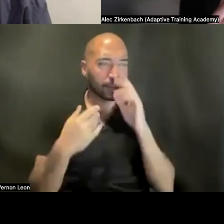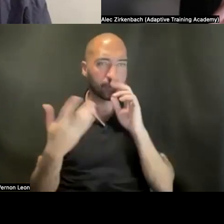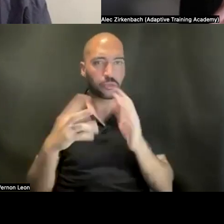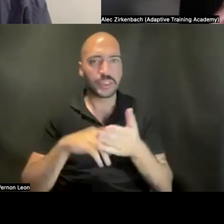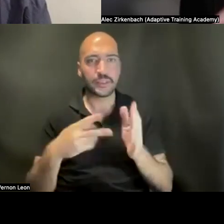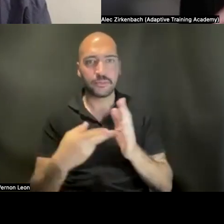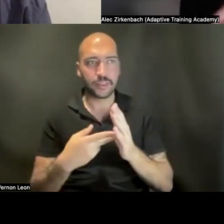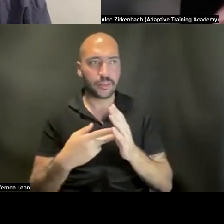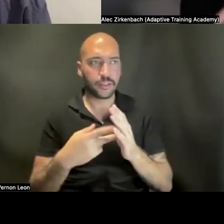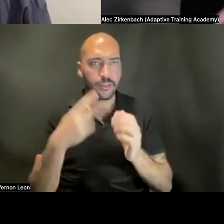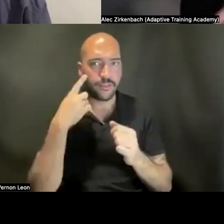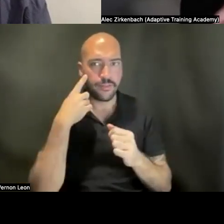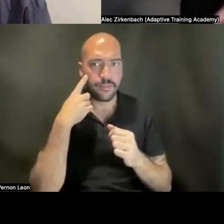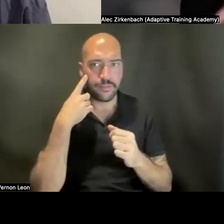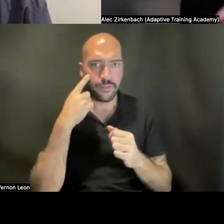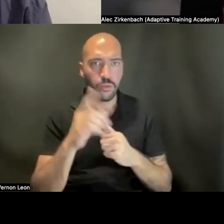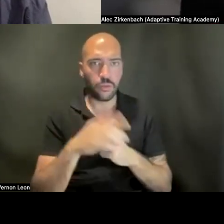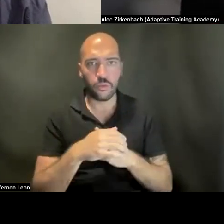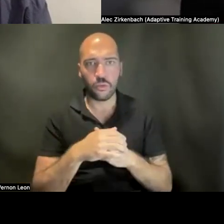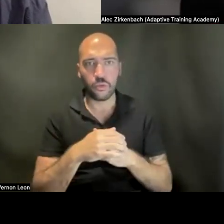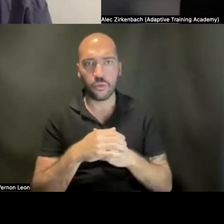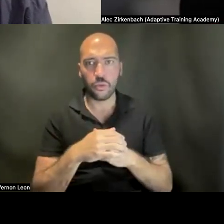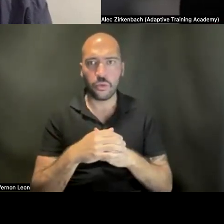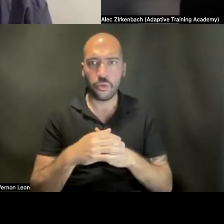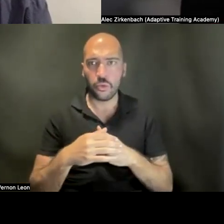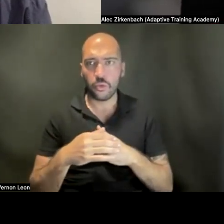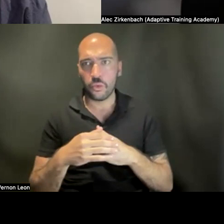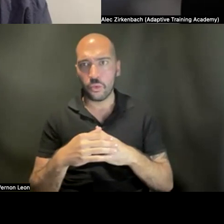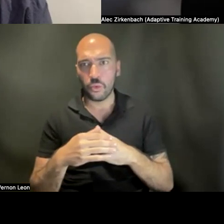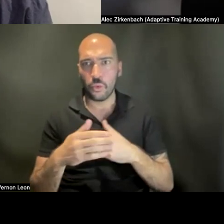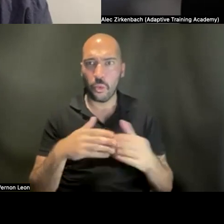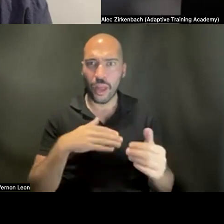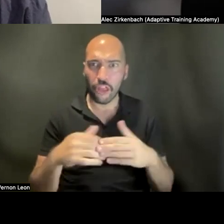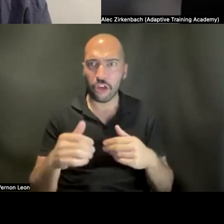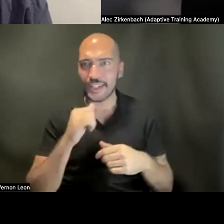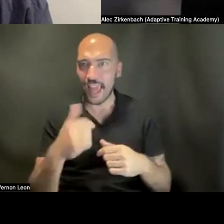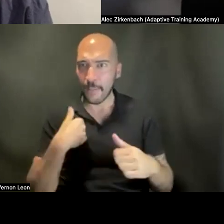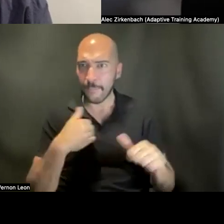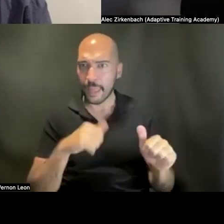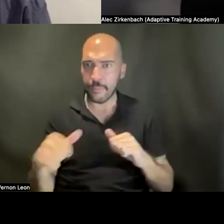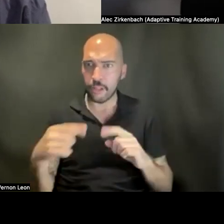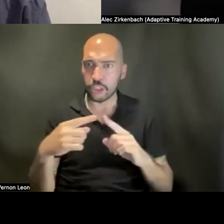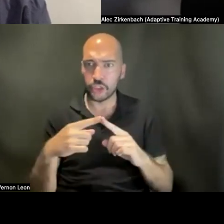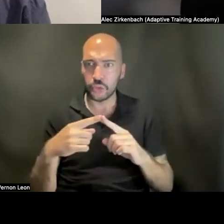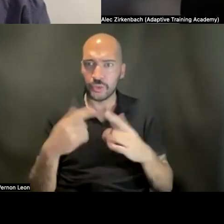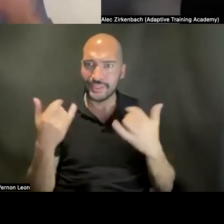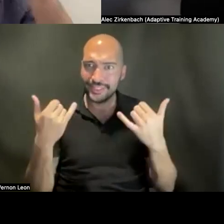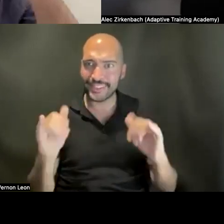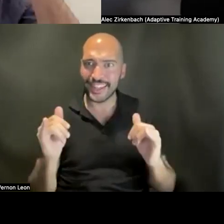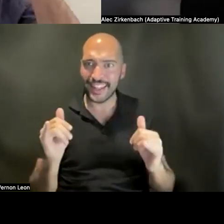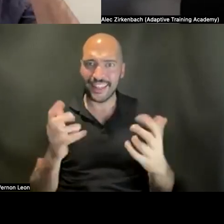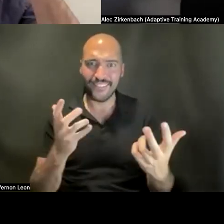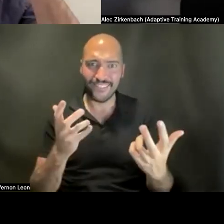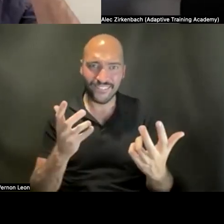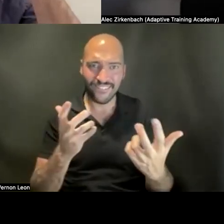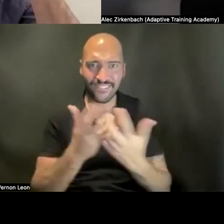mean for whether or not I am able to still fit